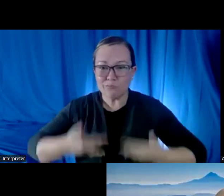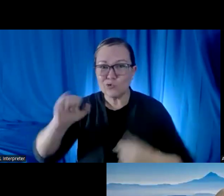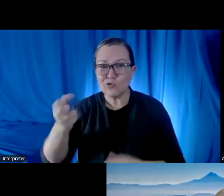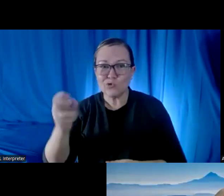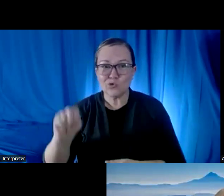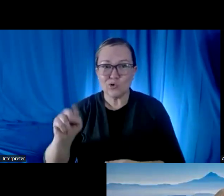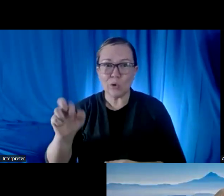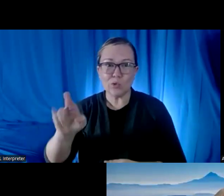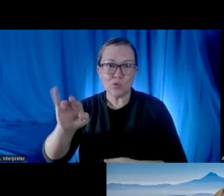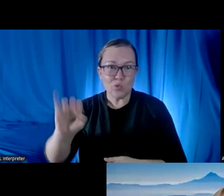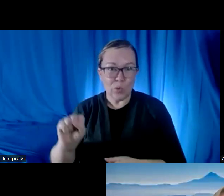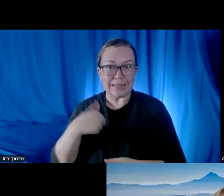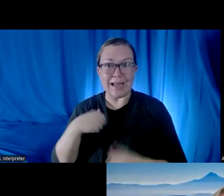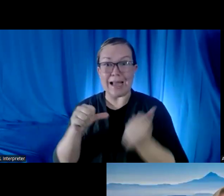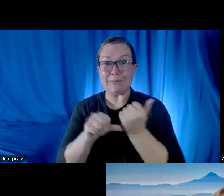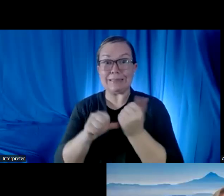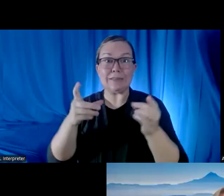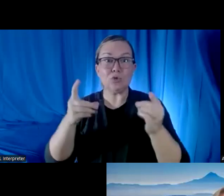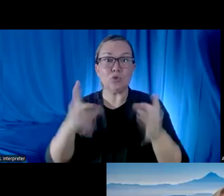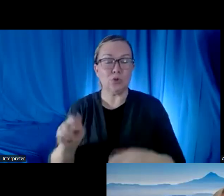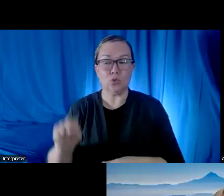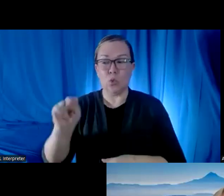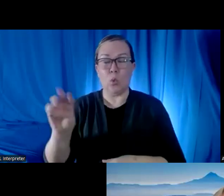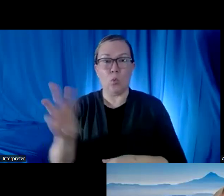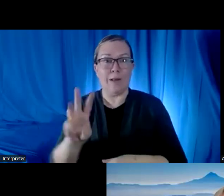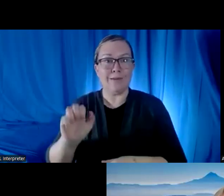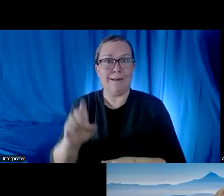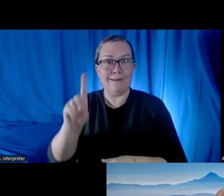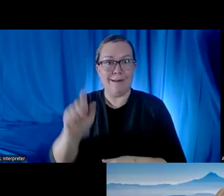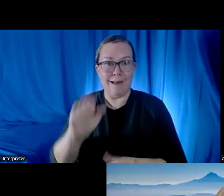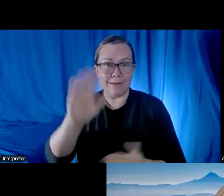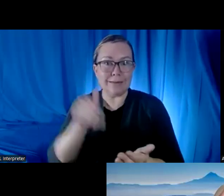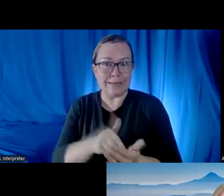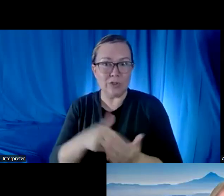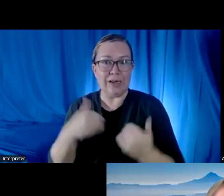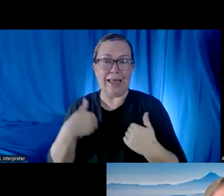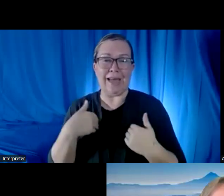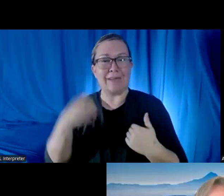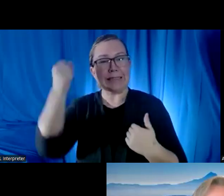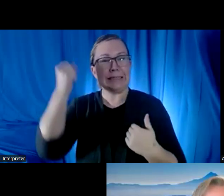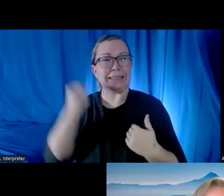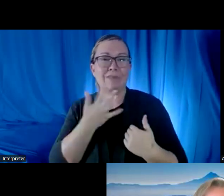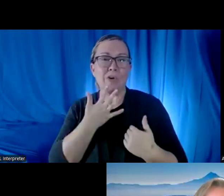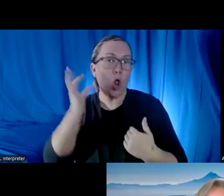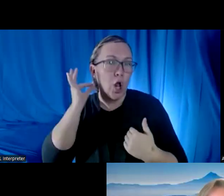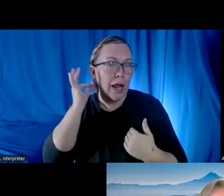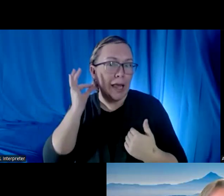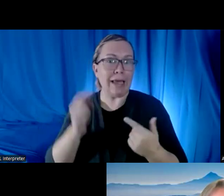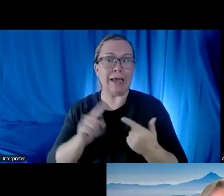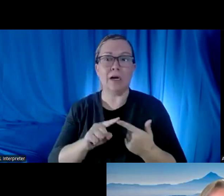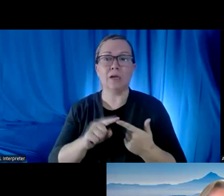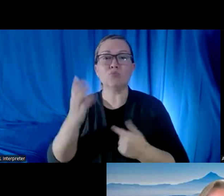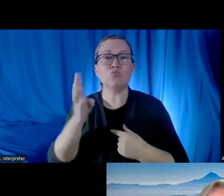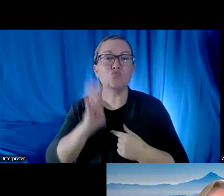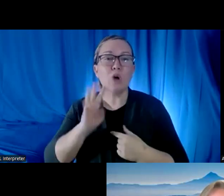Doris. I'm the Assistant Director of the Northwest ADA Center. I have silvery hair with a brownish beard, also